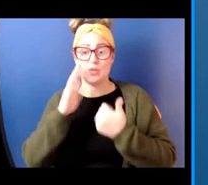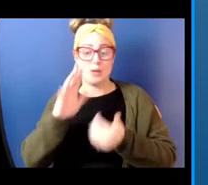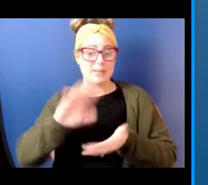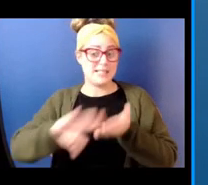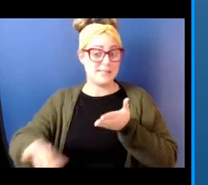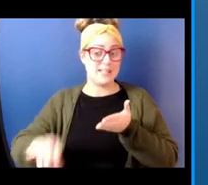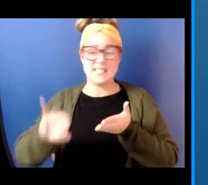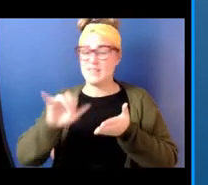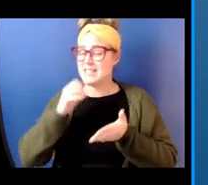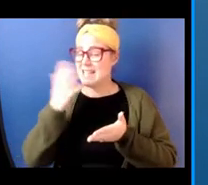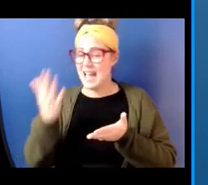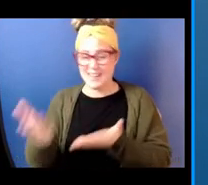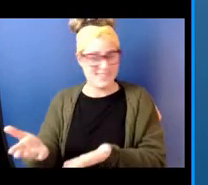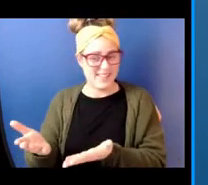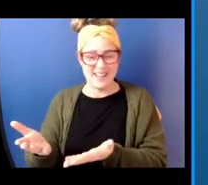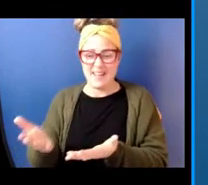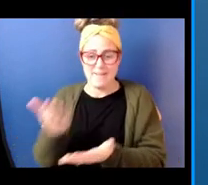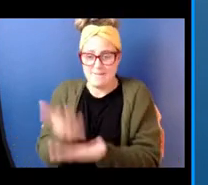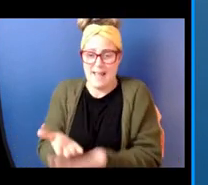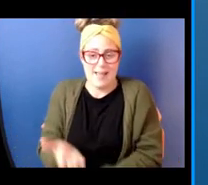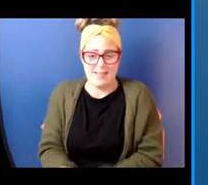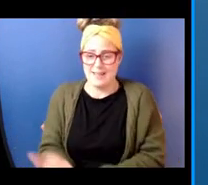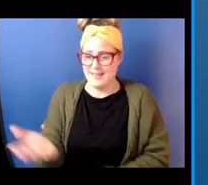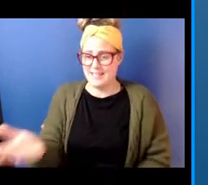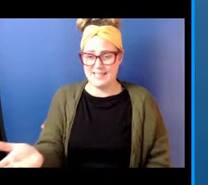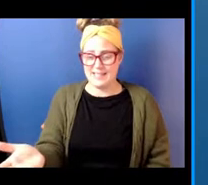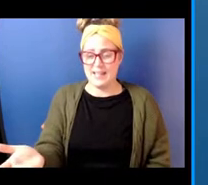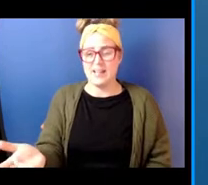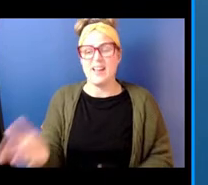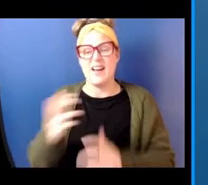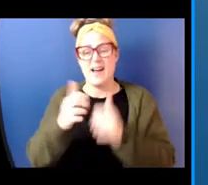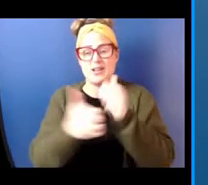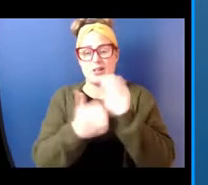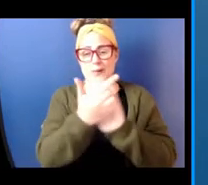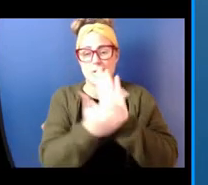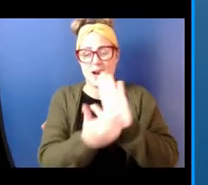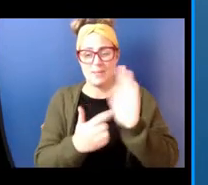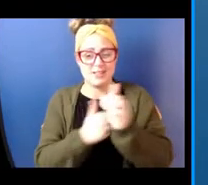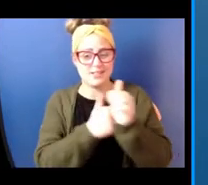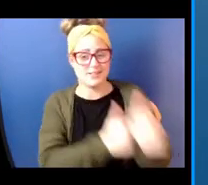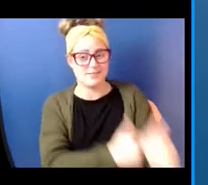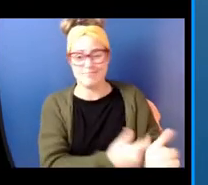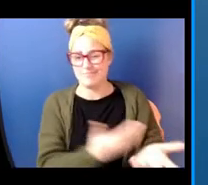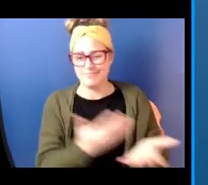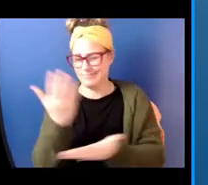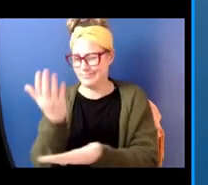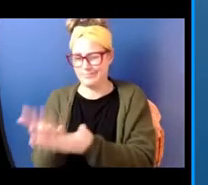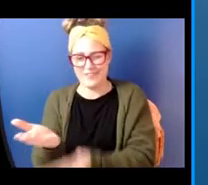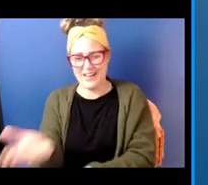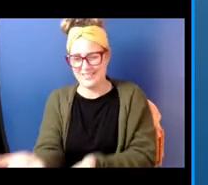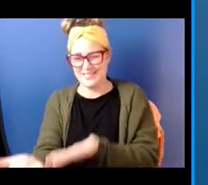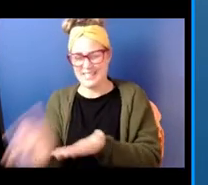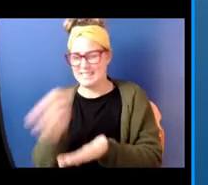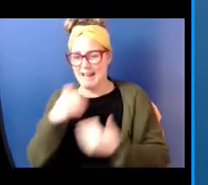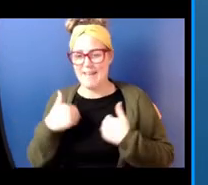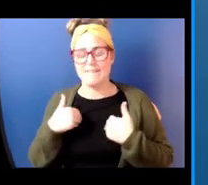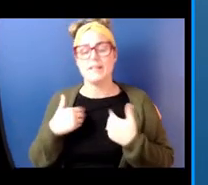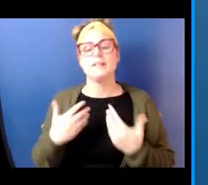challenge under the requirements provided for within the regulations solely as a housekeeping change